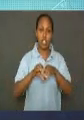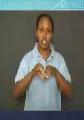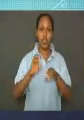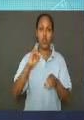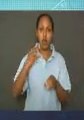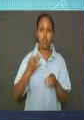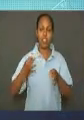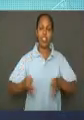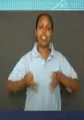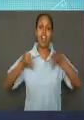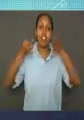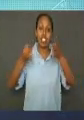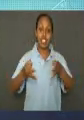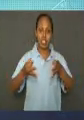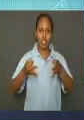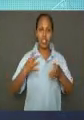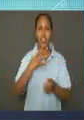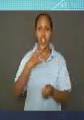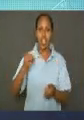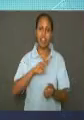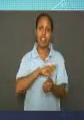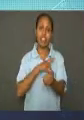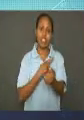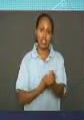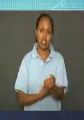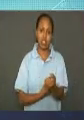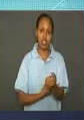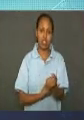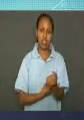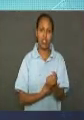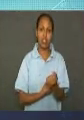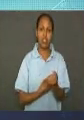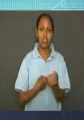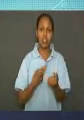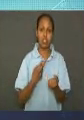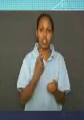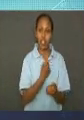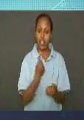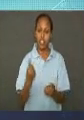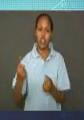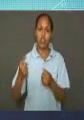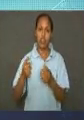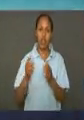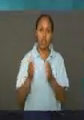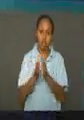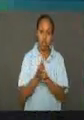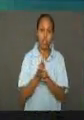of transistors and resistors etched on it.